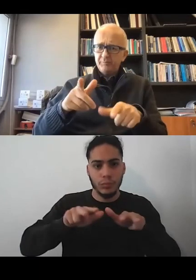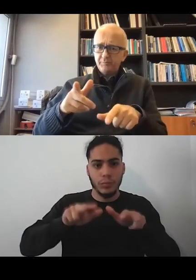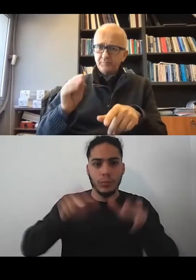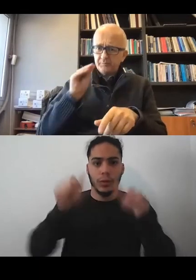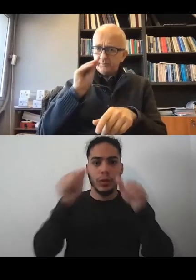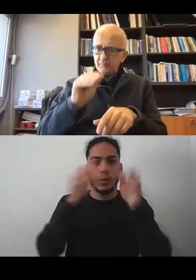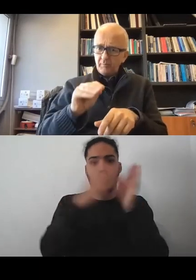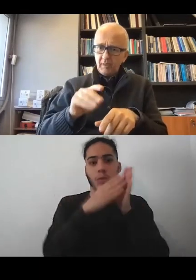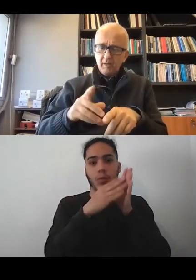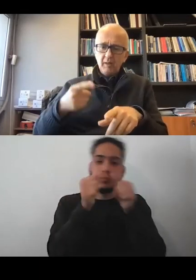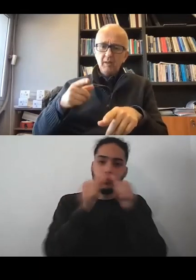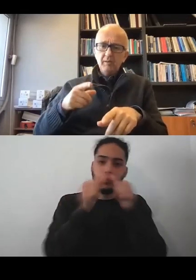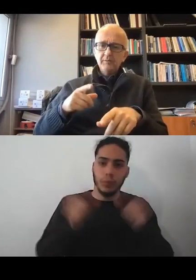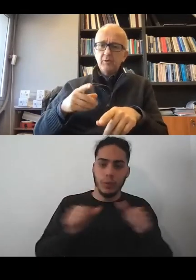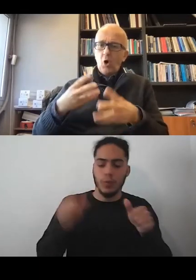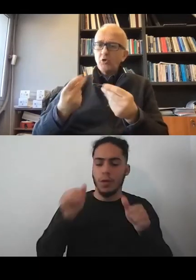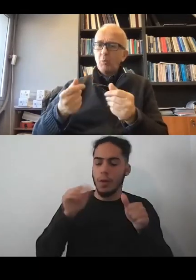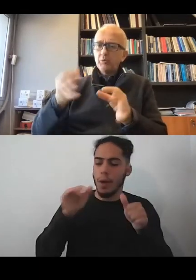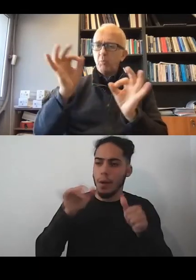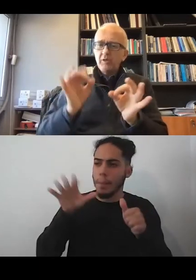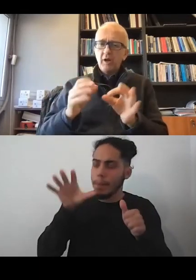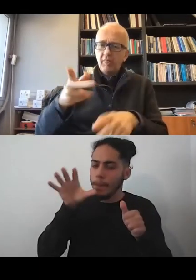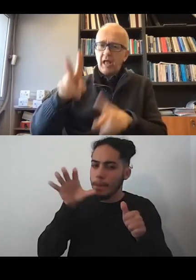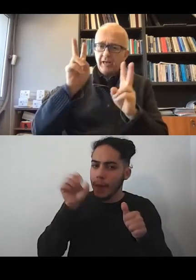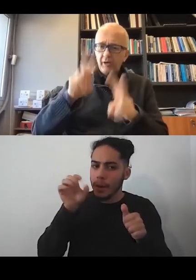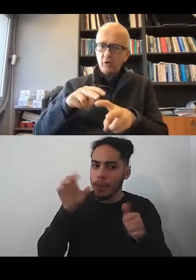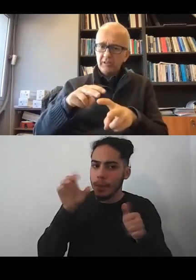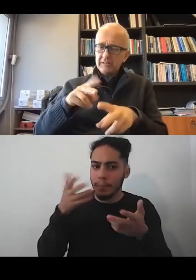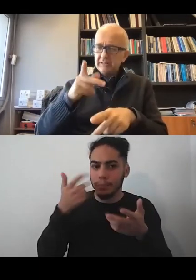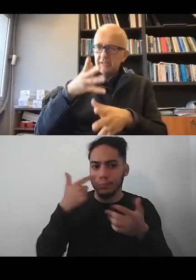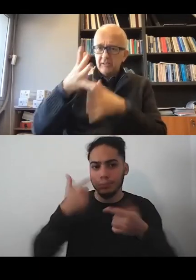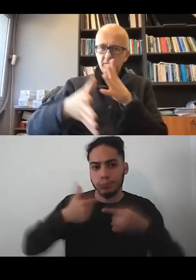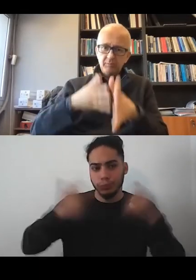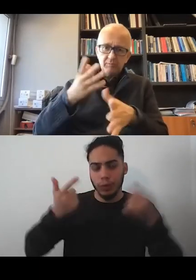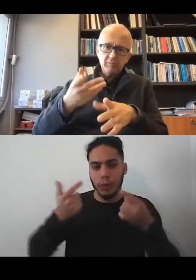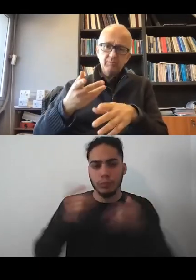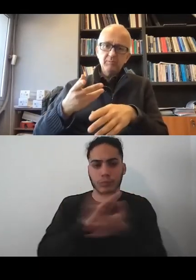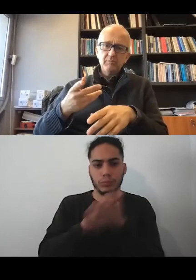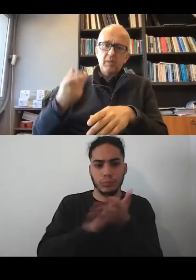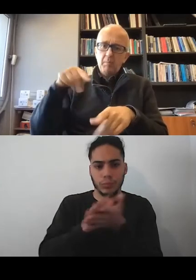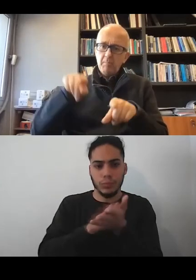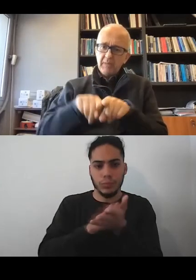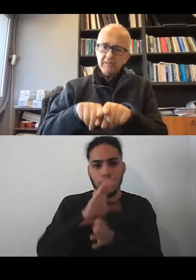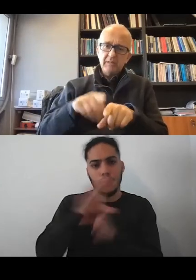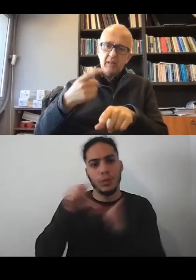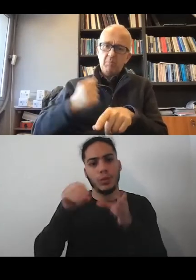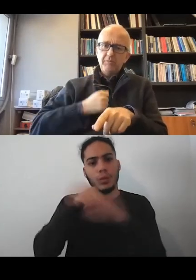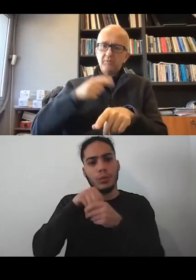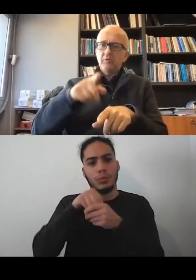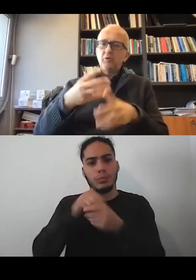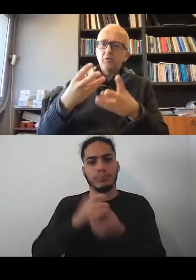recognized signs, including the confidence of each prediction.